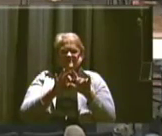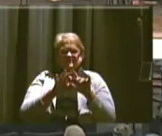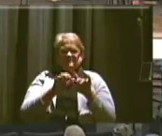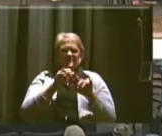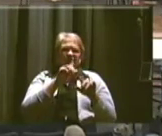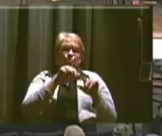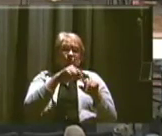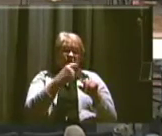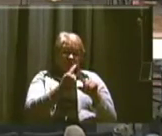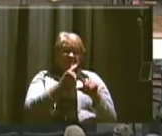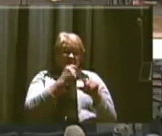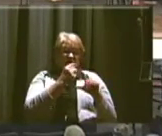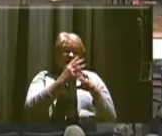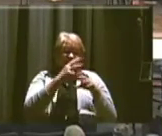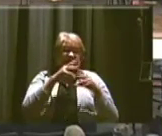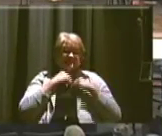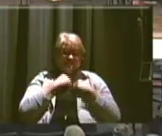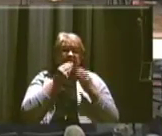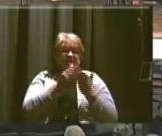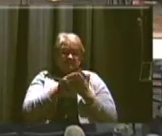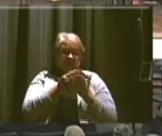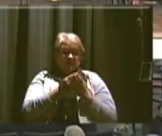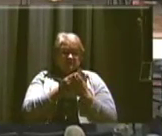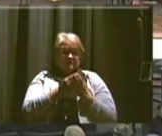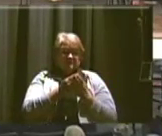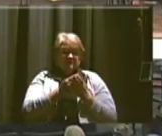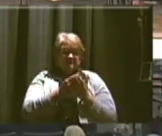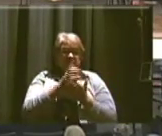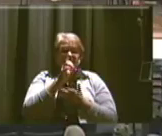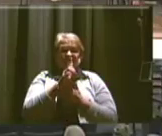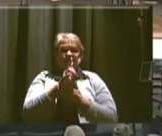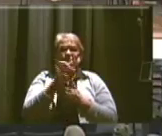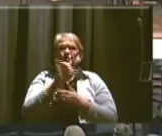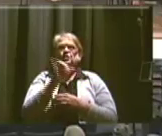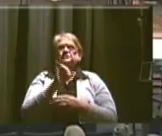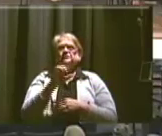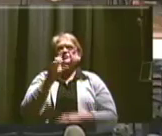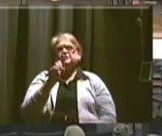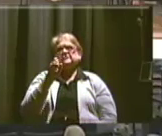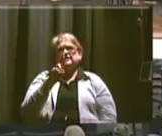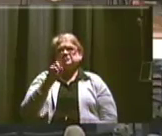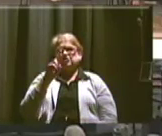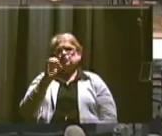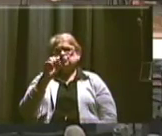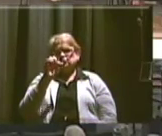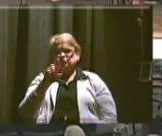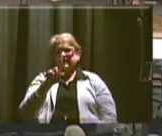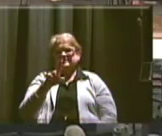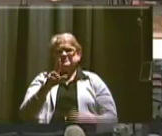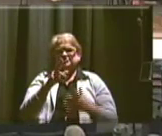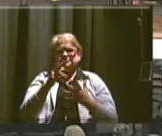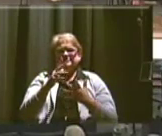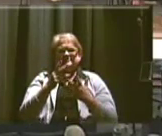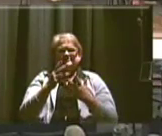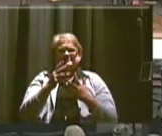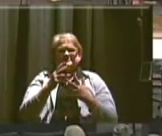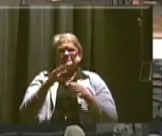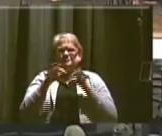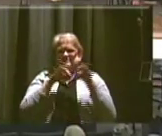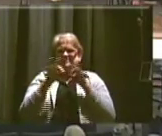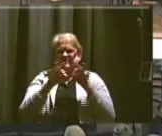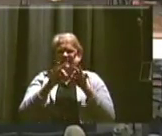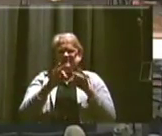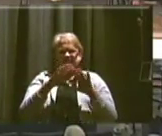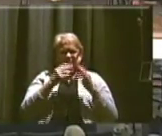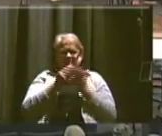dollars, knowing that we're matching it, for Dr. Razor to give a brief overview of how do you follow those dollars into the classroom and